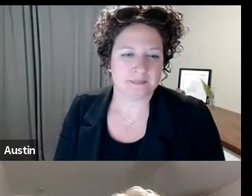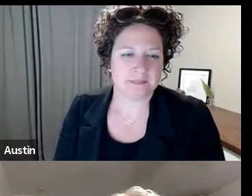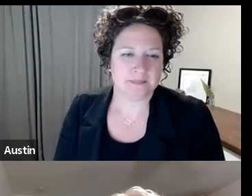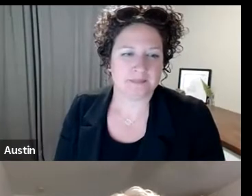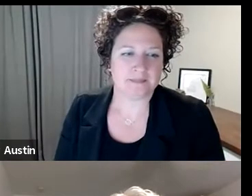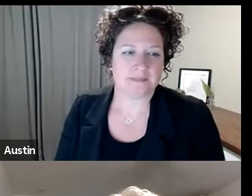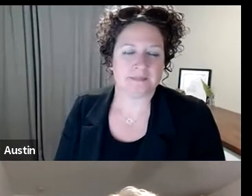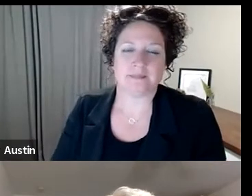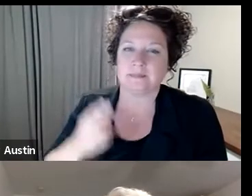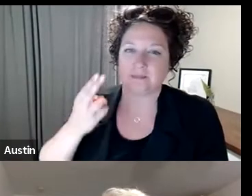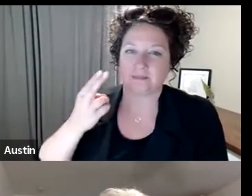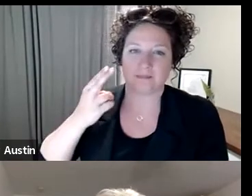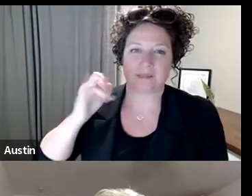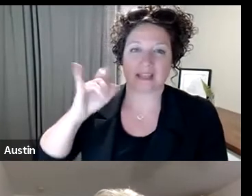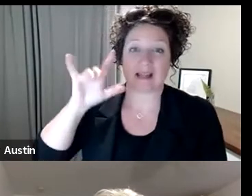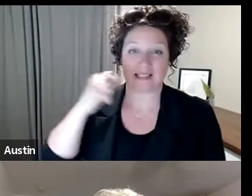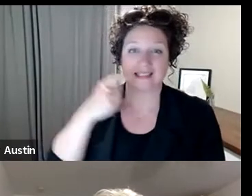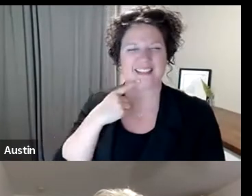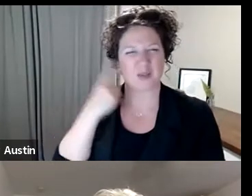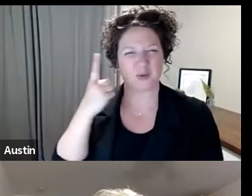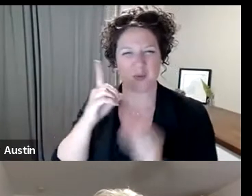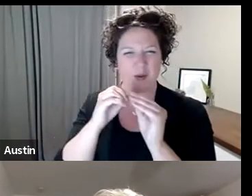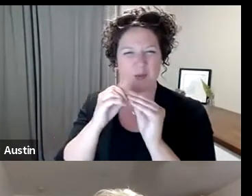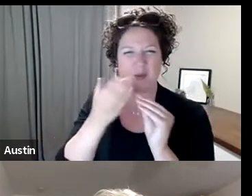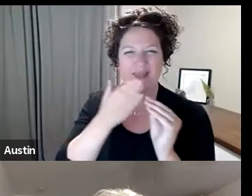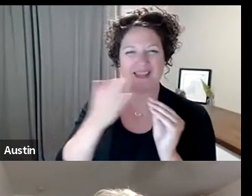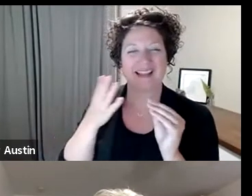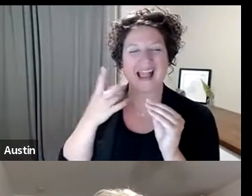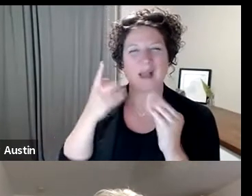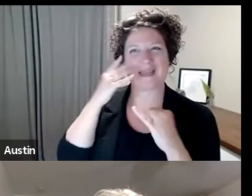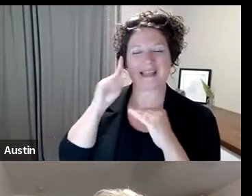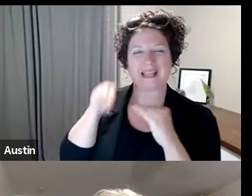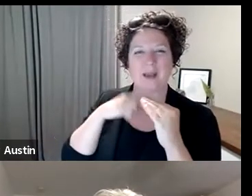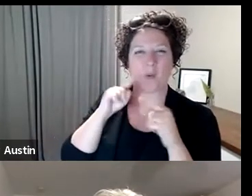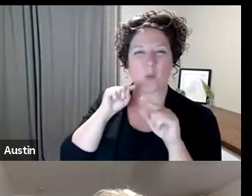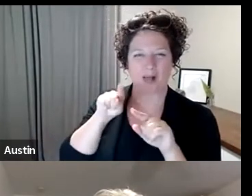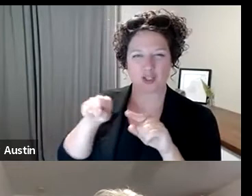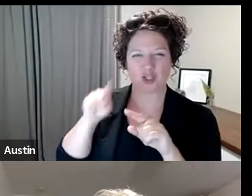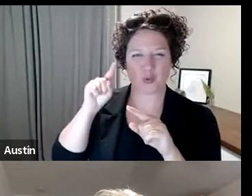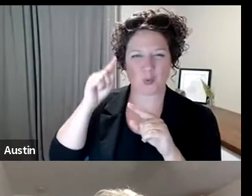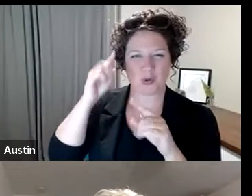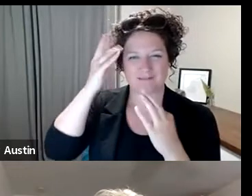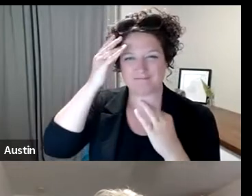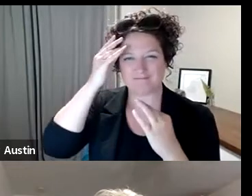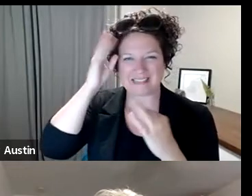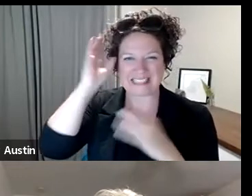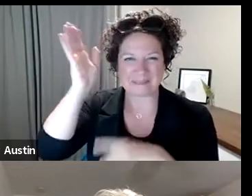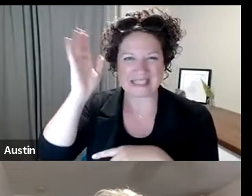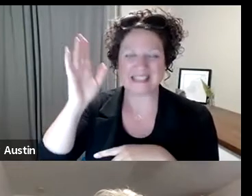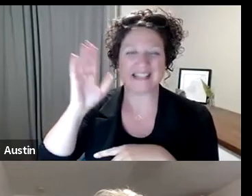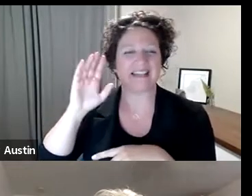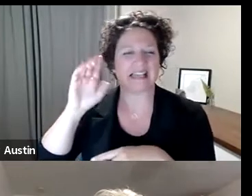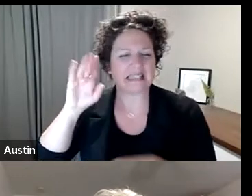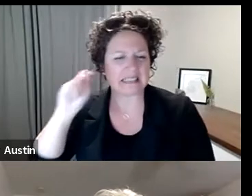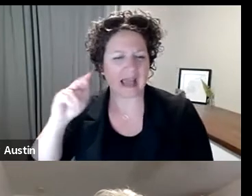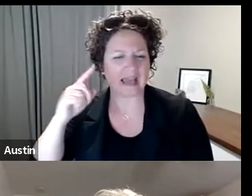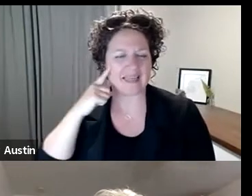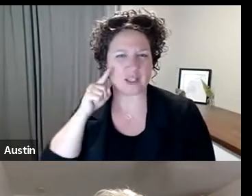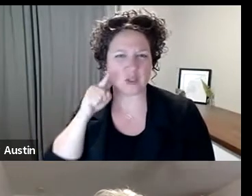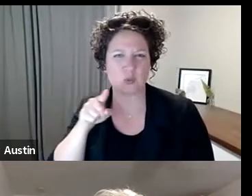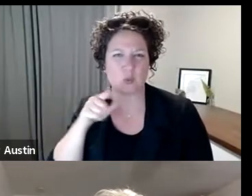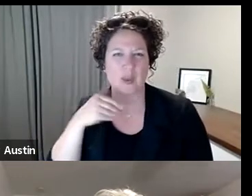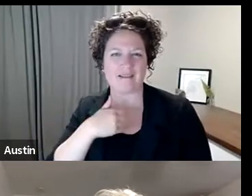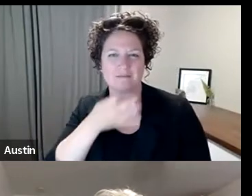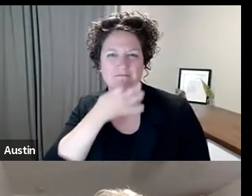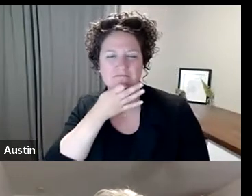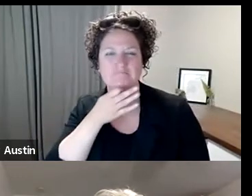There's one last thing that I was thinking about as all of you were speaking, and Dion might have some expertise in this, because when we think about people using